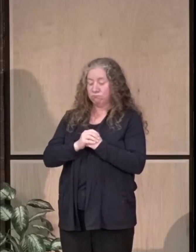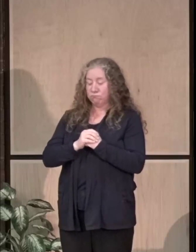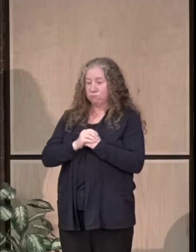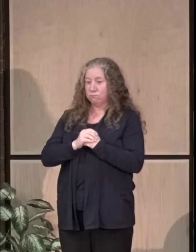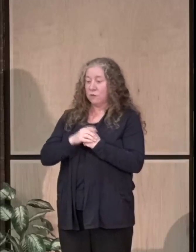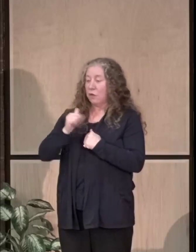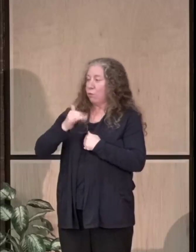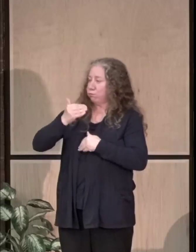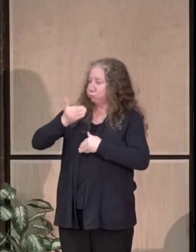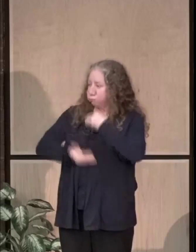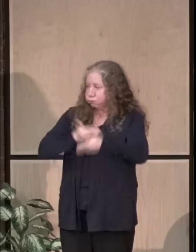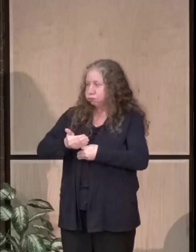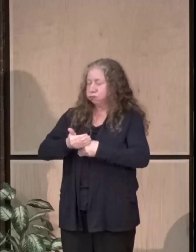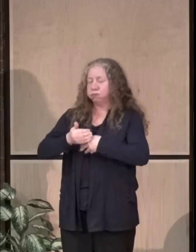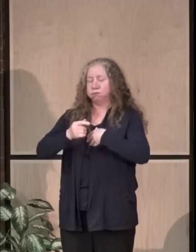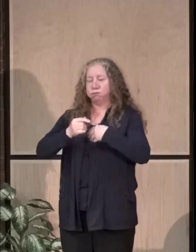procedure,